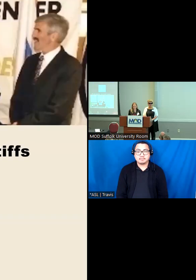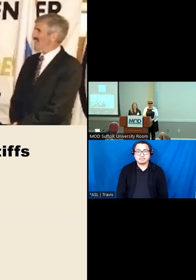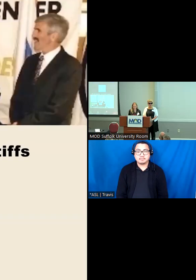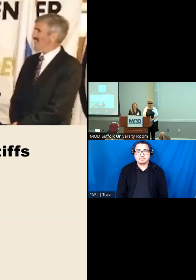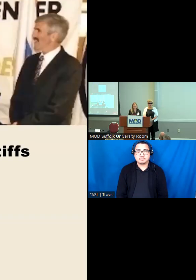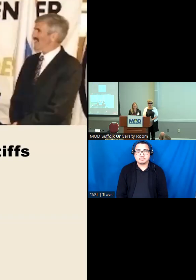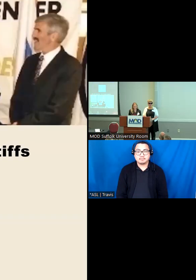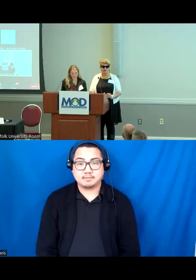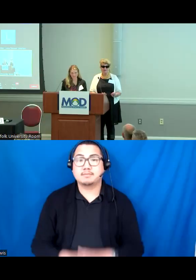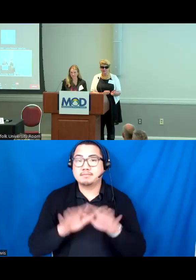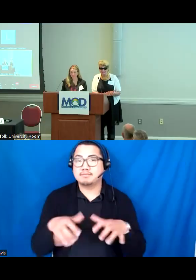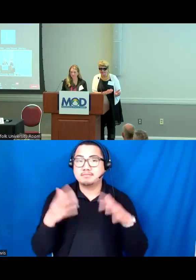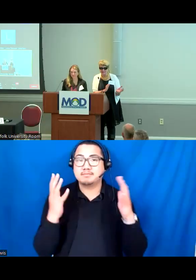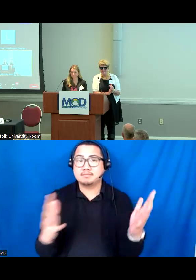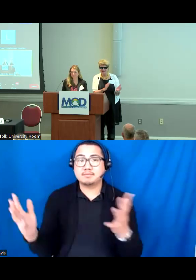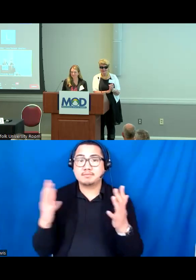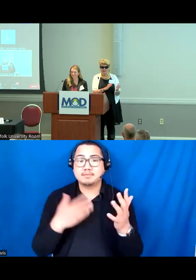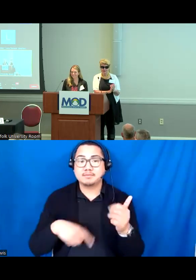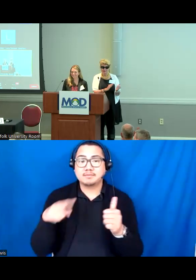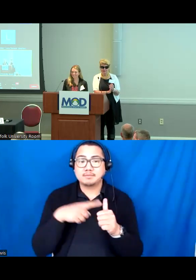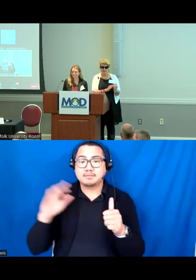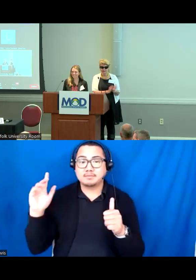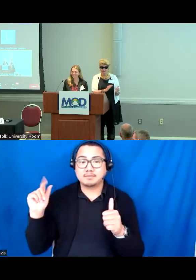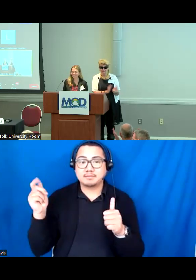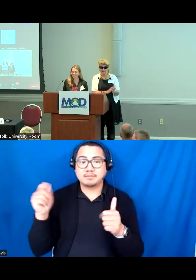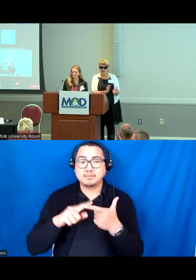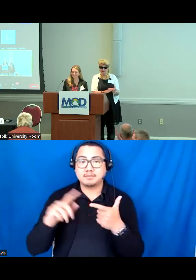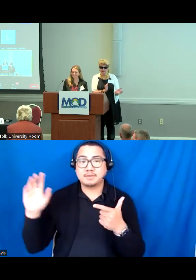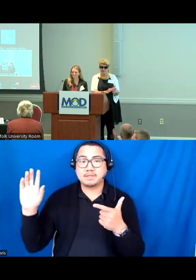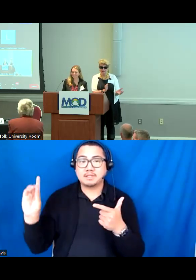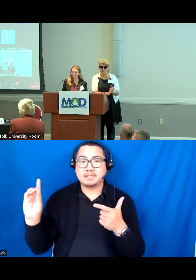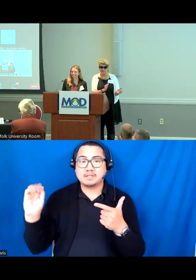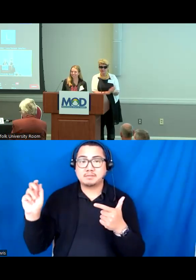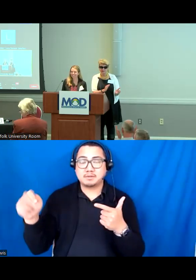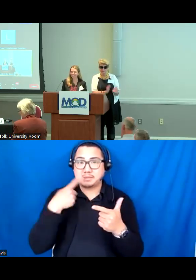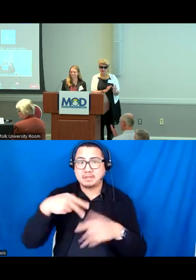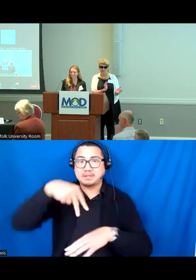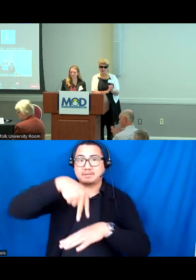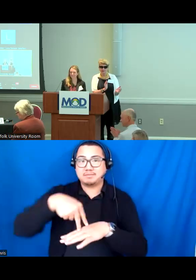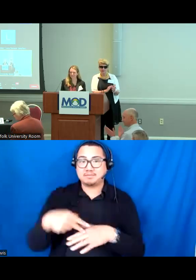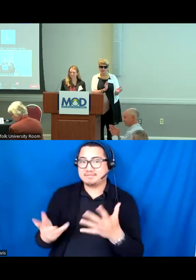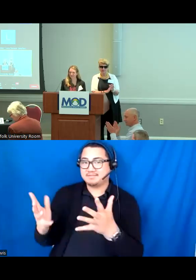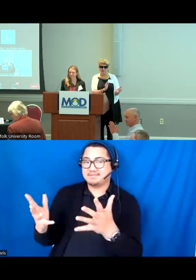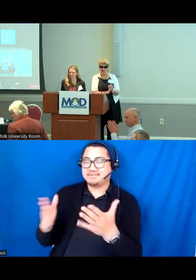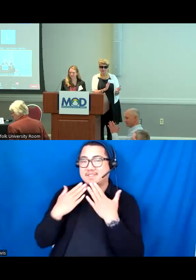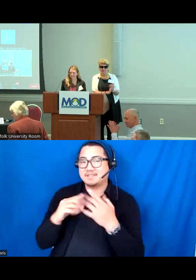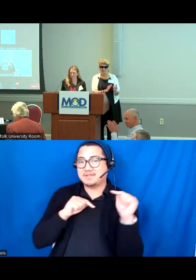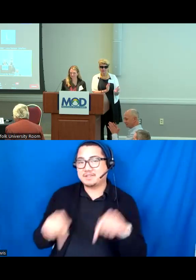And if Linda and Damon could stand, thank you very much for being here.